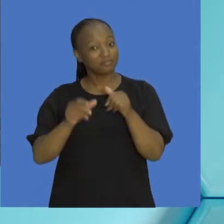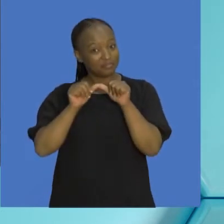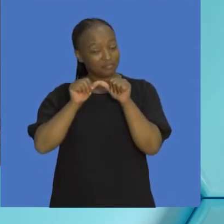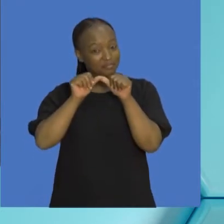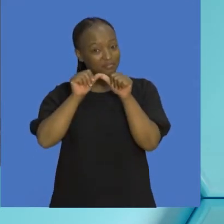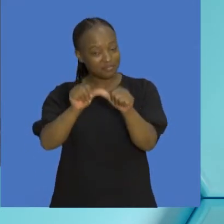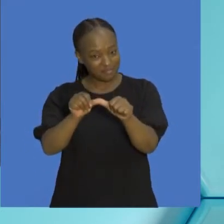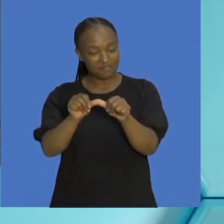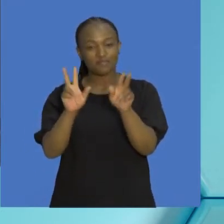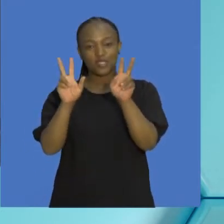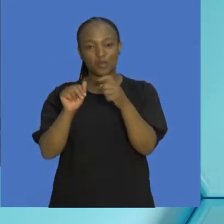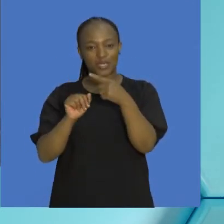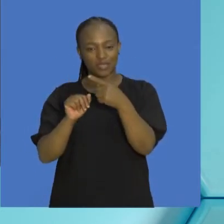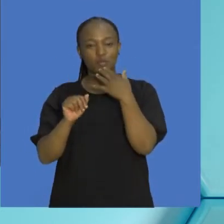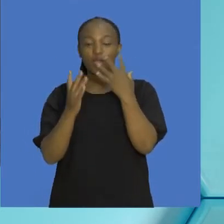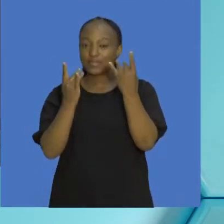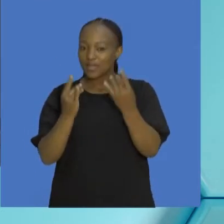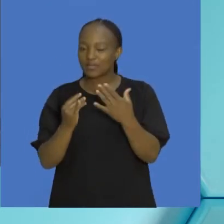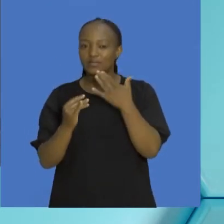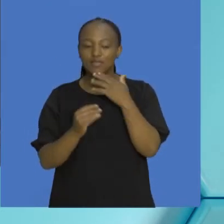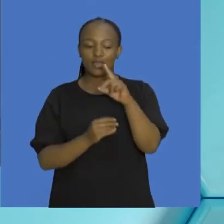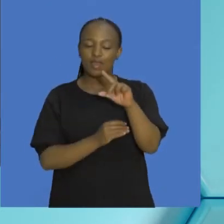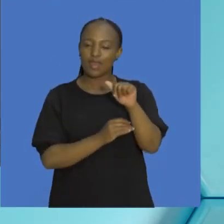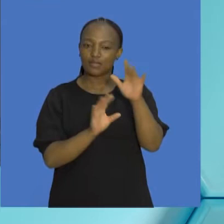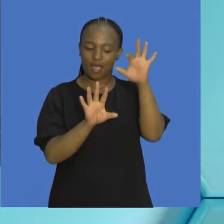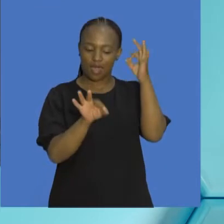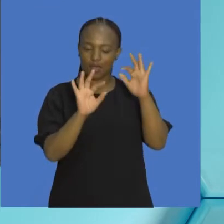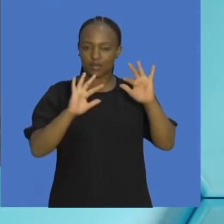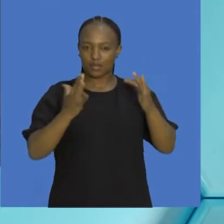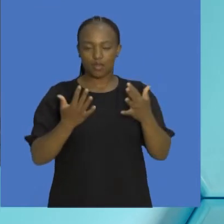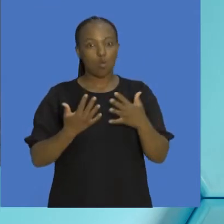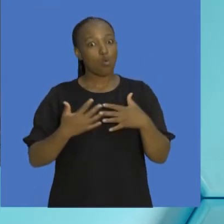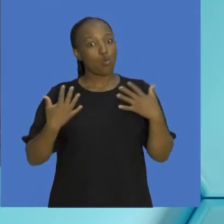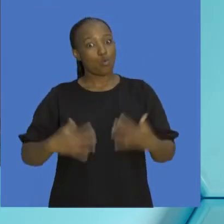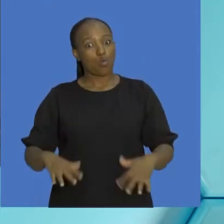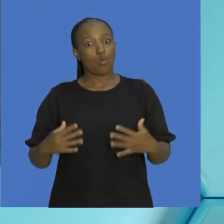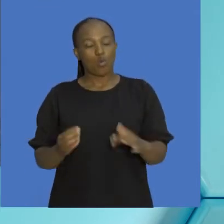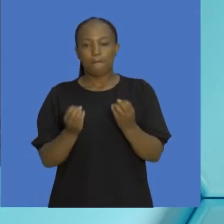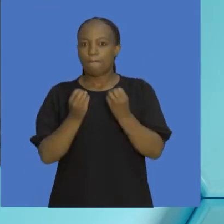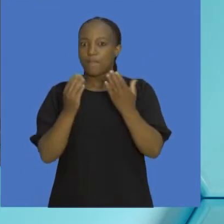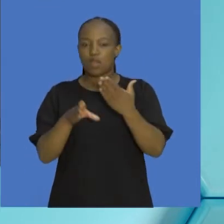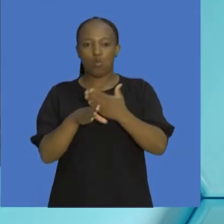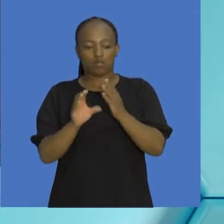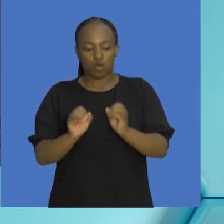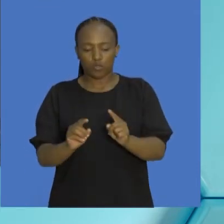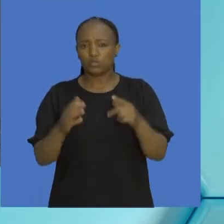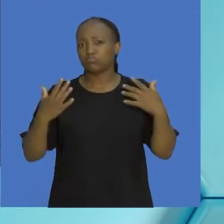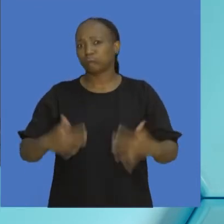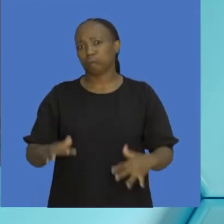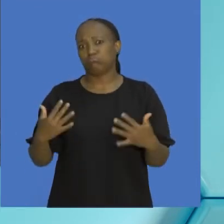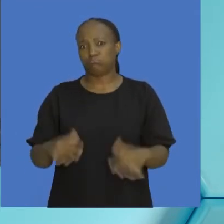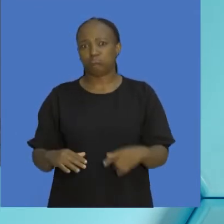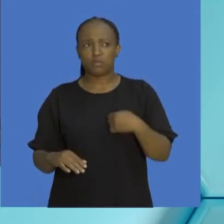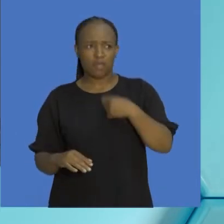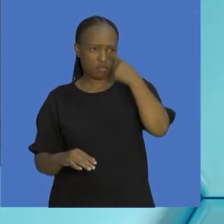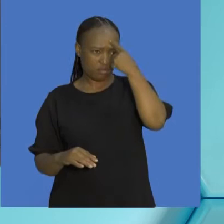central tendency statistics, data analytics. There's so many careers in statistics. I mean, I think this is the